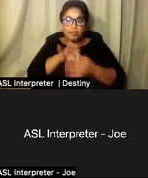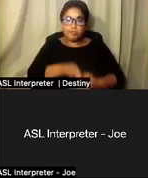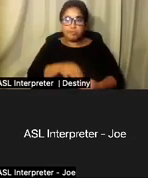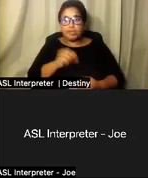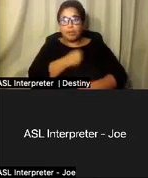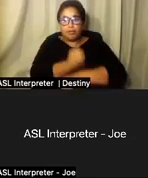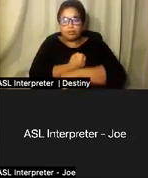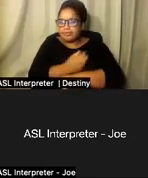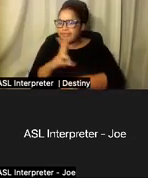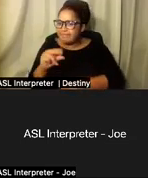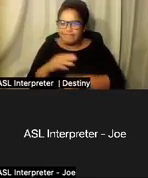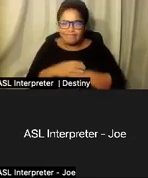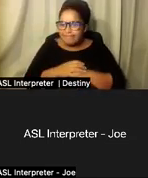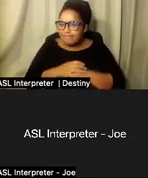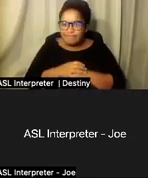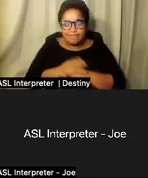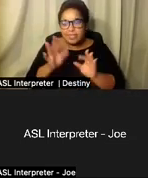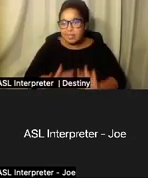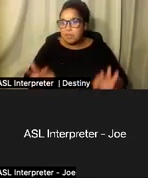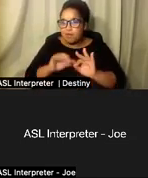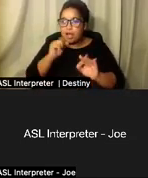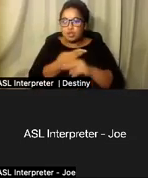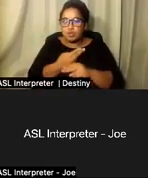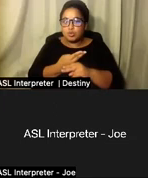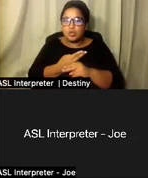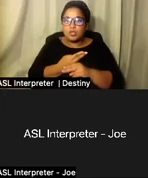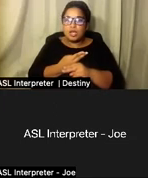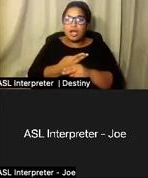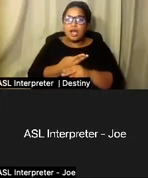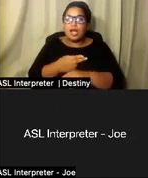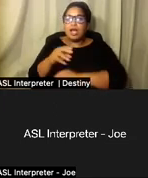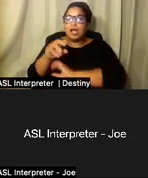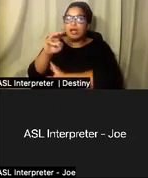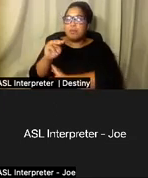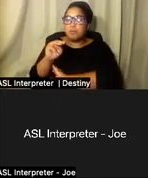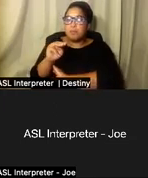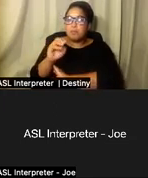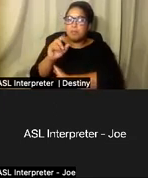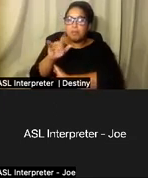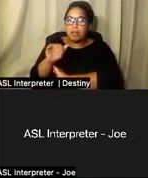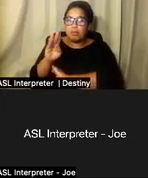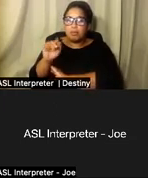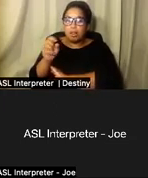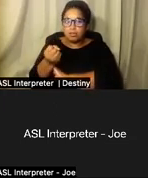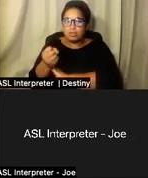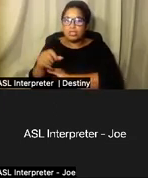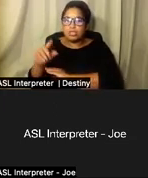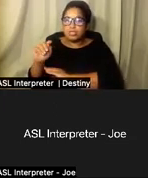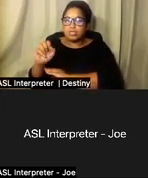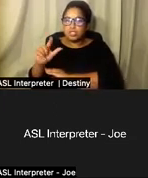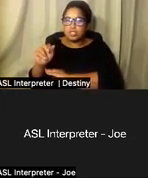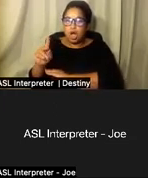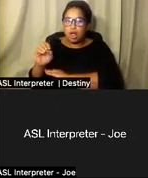down. That's as important as not using multi bolts and toggle bolts. That's the next slide there. So Glenn, the concern with asking a